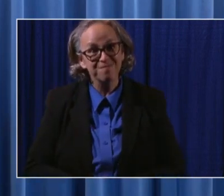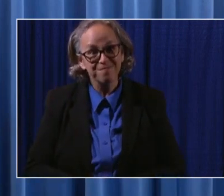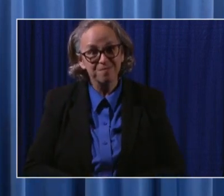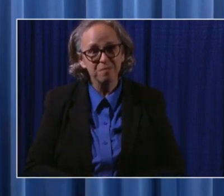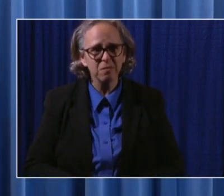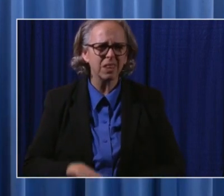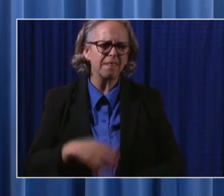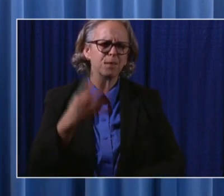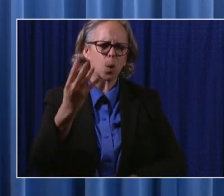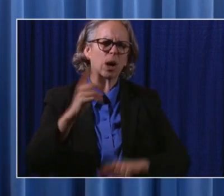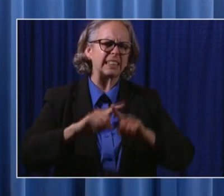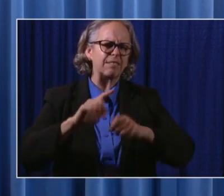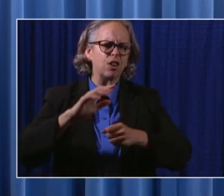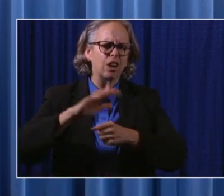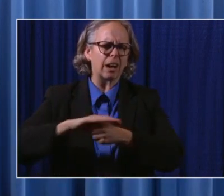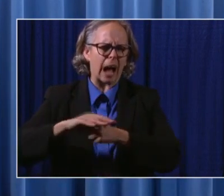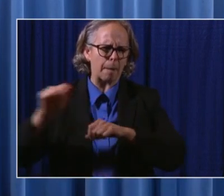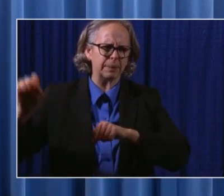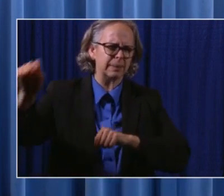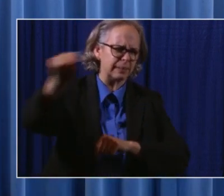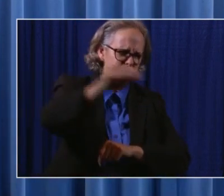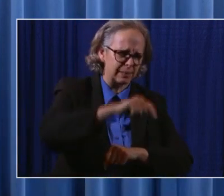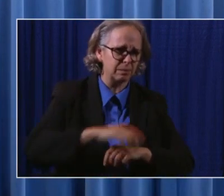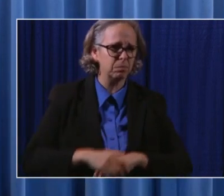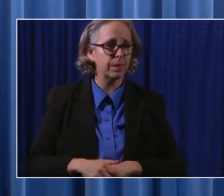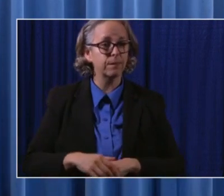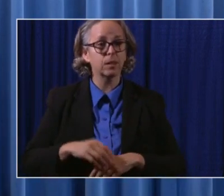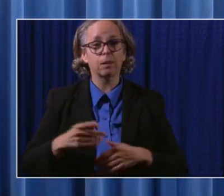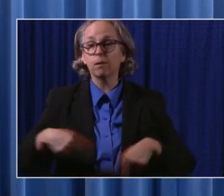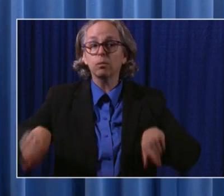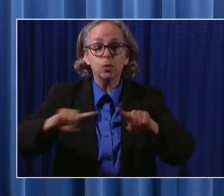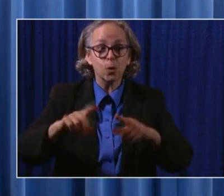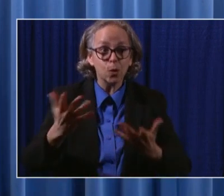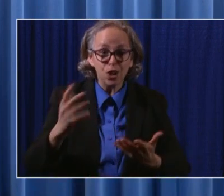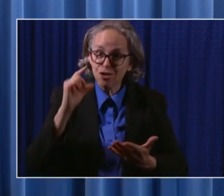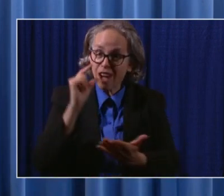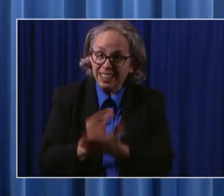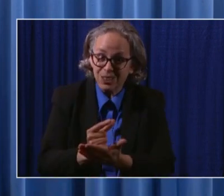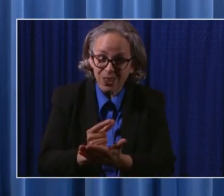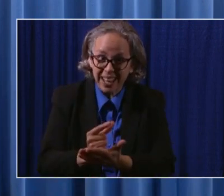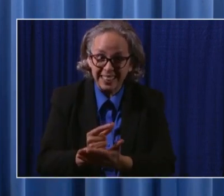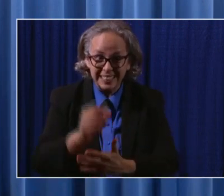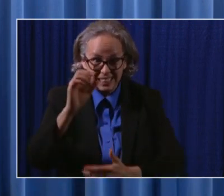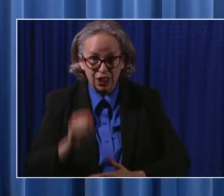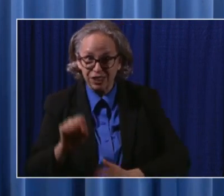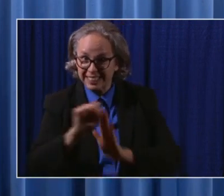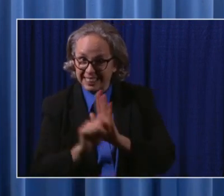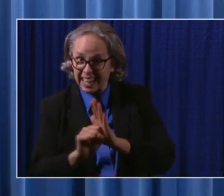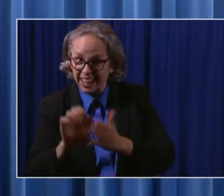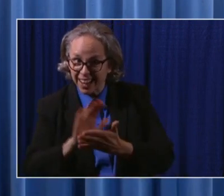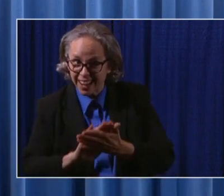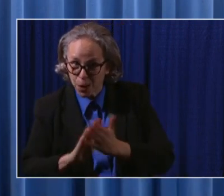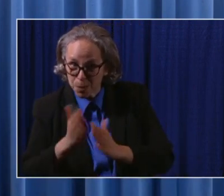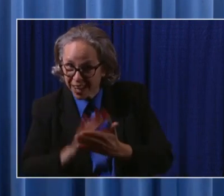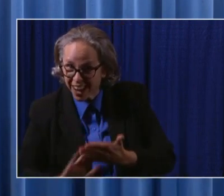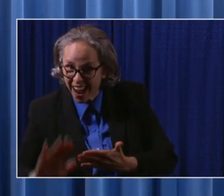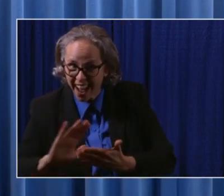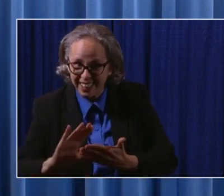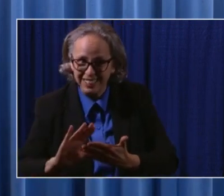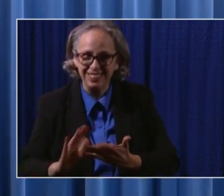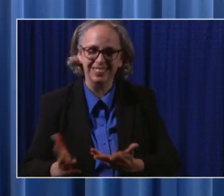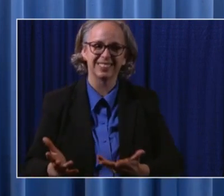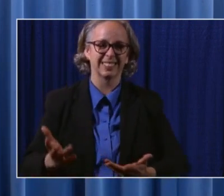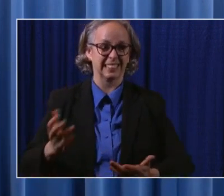and Wilmington. So to all those who have graduated from Southern State Community College and everyone else who works